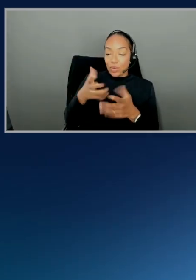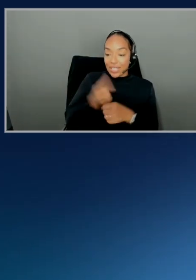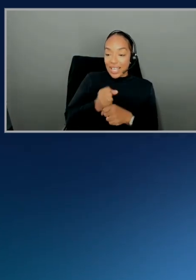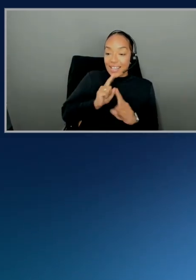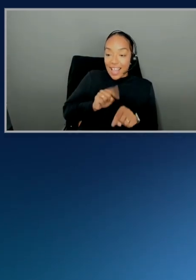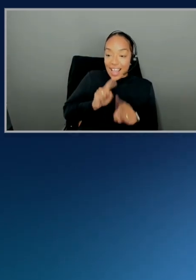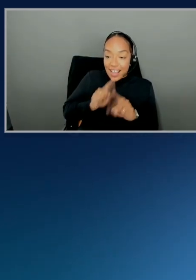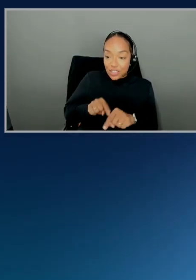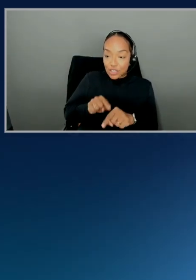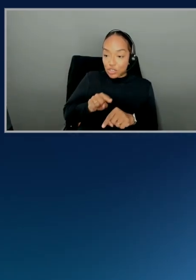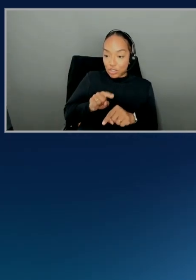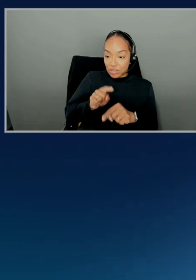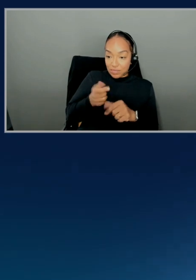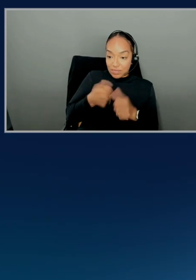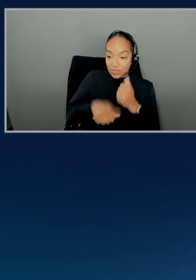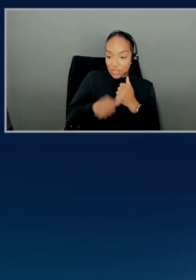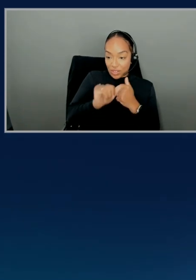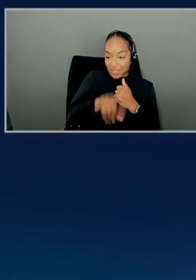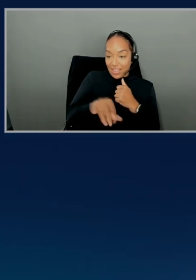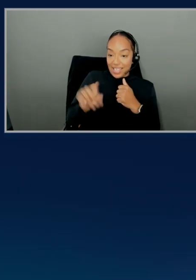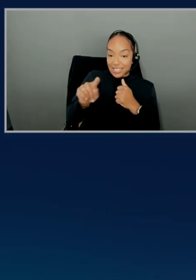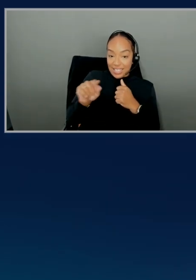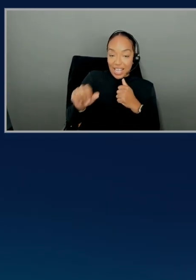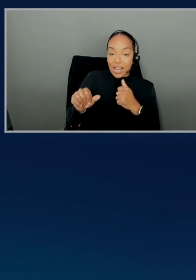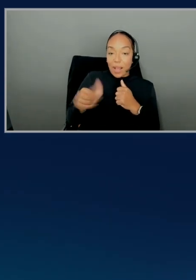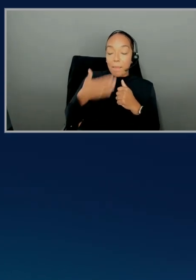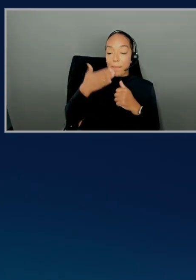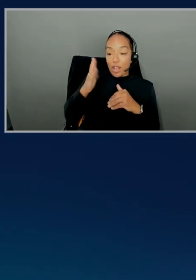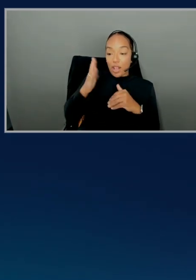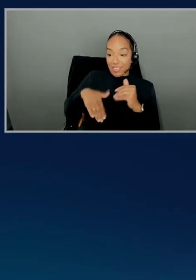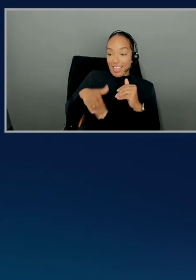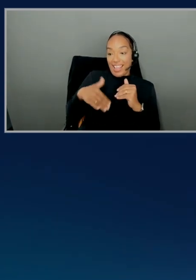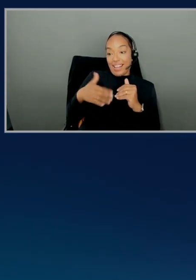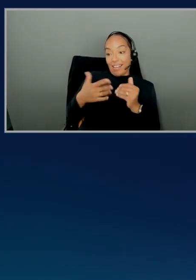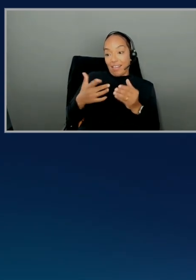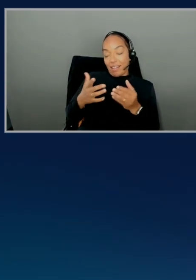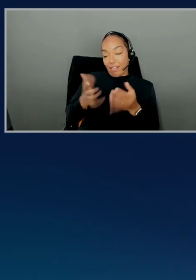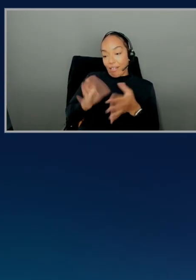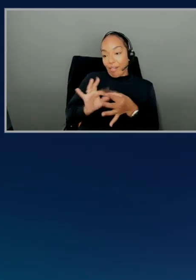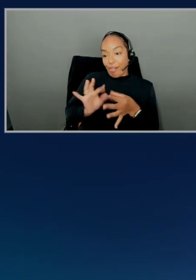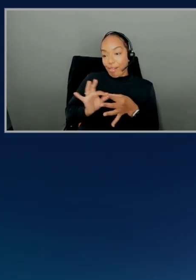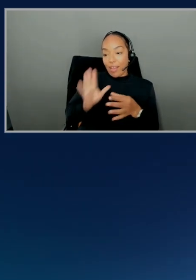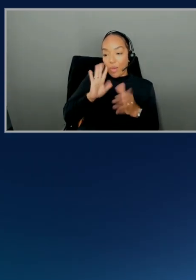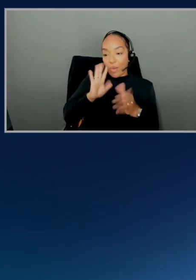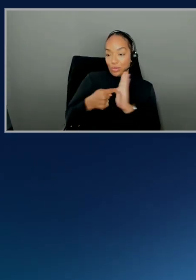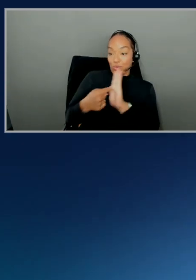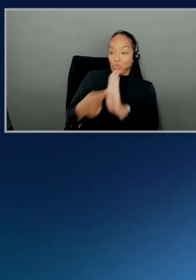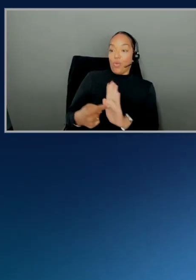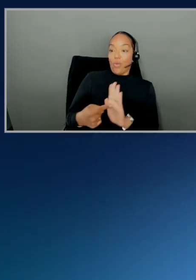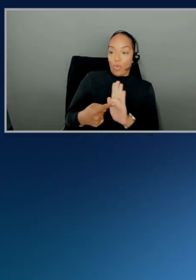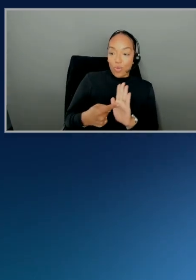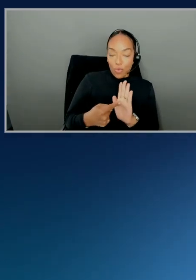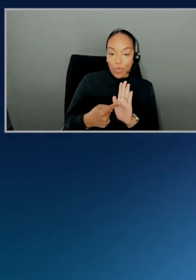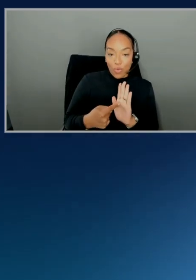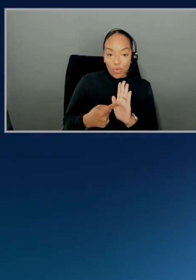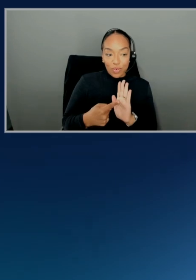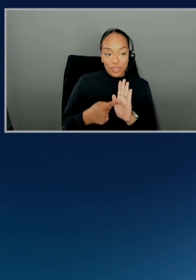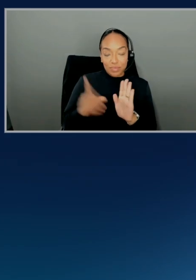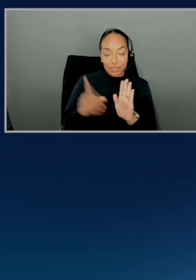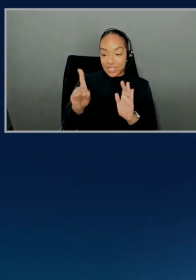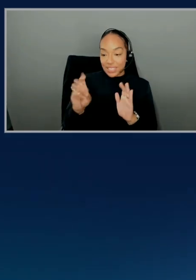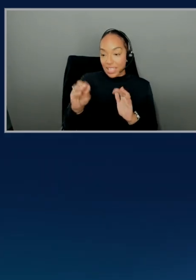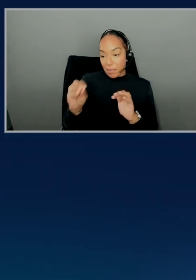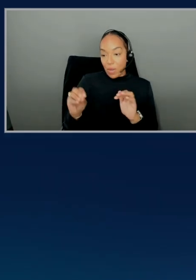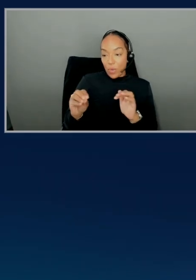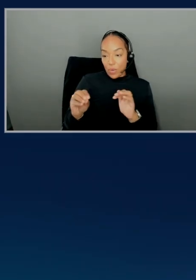data. Better than talking about it, let me just show it to you. Yeah, Could we yeah, just would love to. bring it up the demo? Let's tempt those live demo gods. Let's do